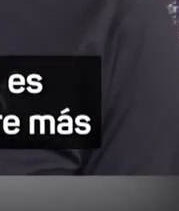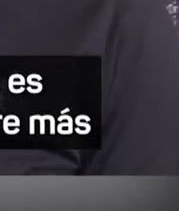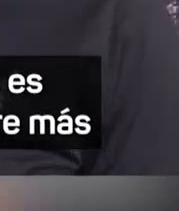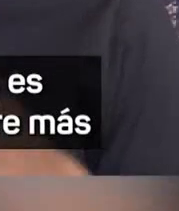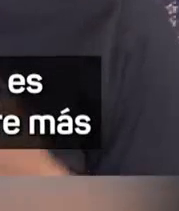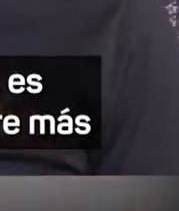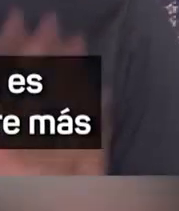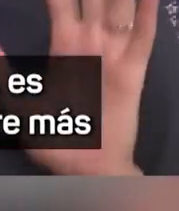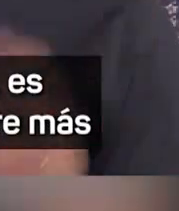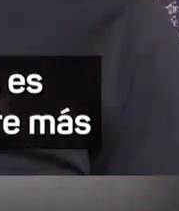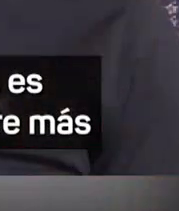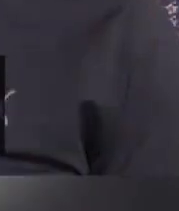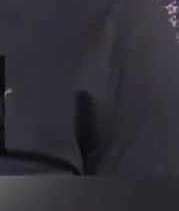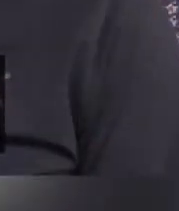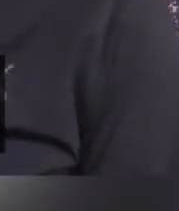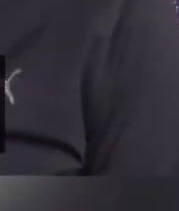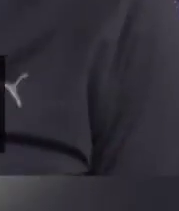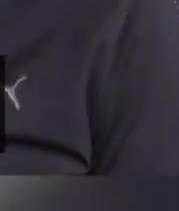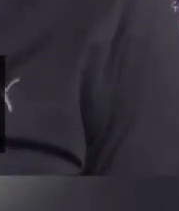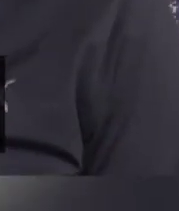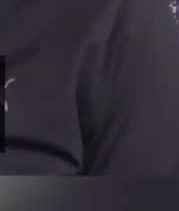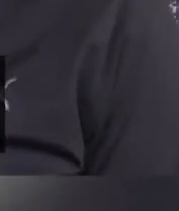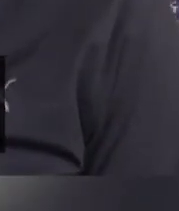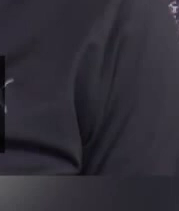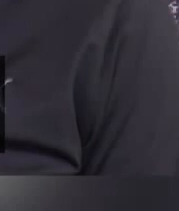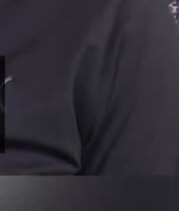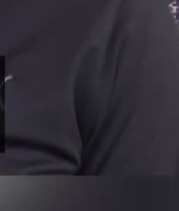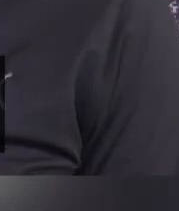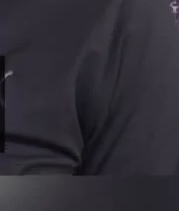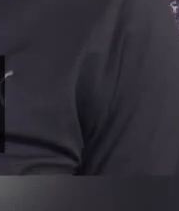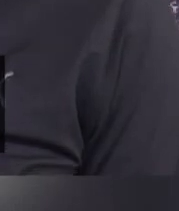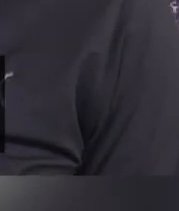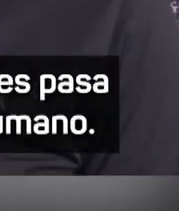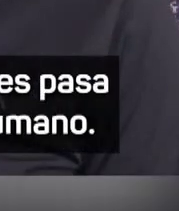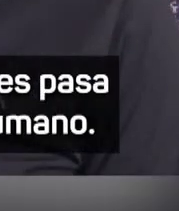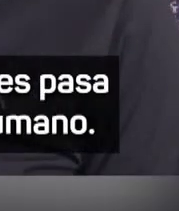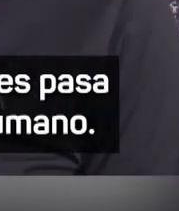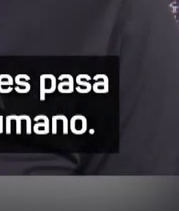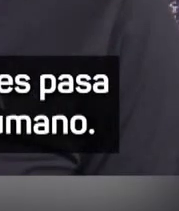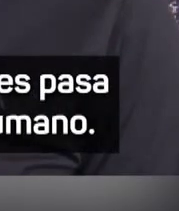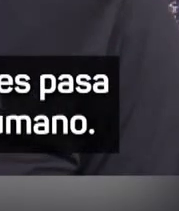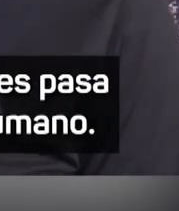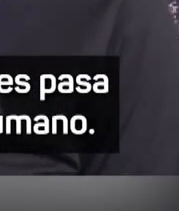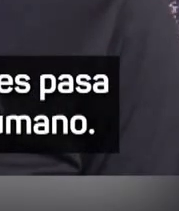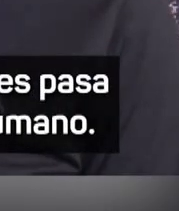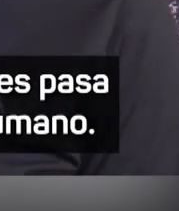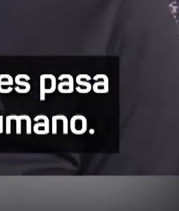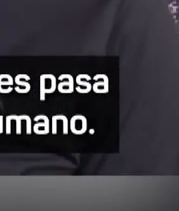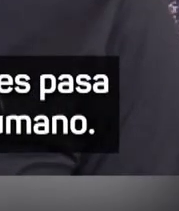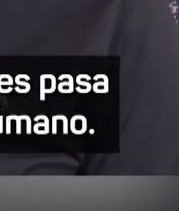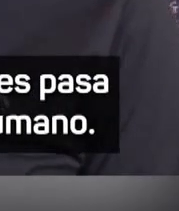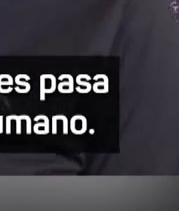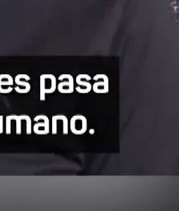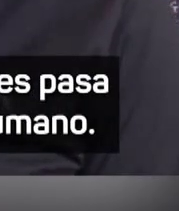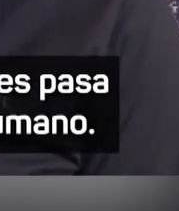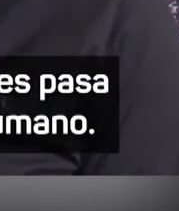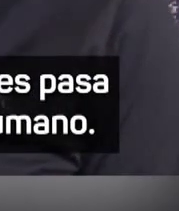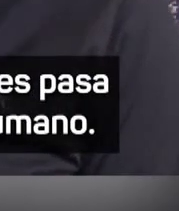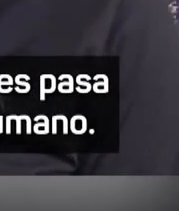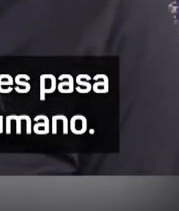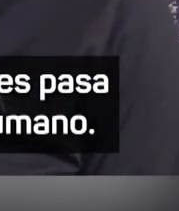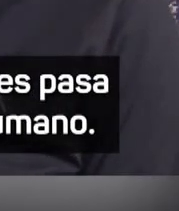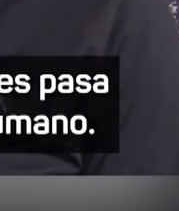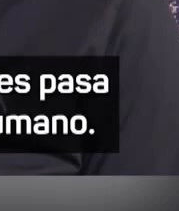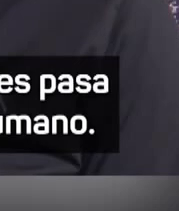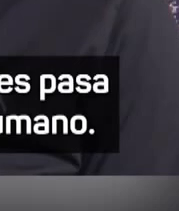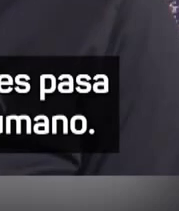in Juanma, beyond his knowledge about football, and that is specially identified what happened, specific